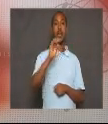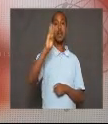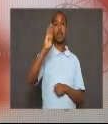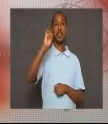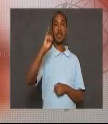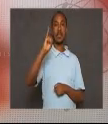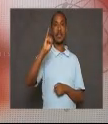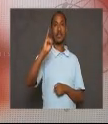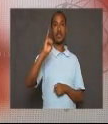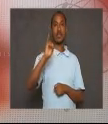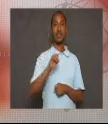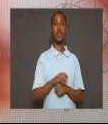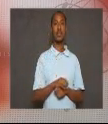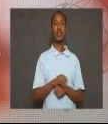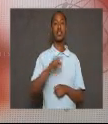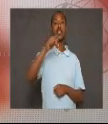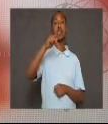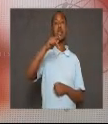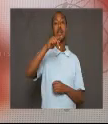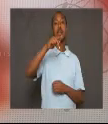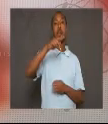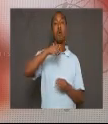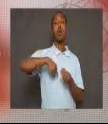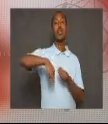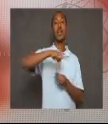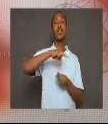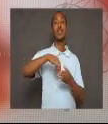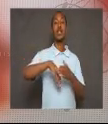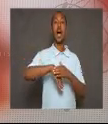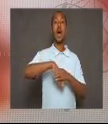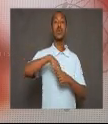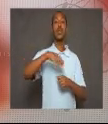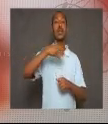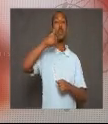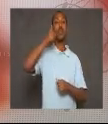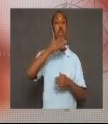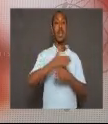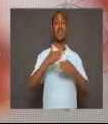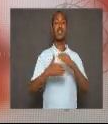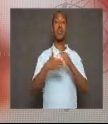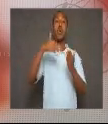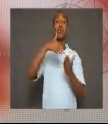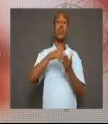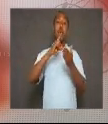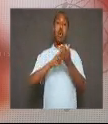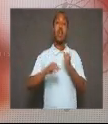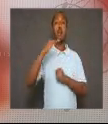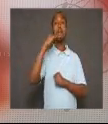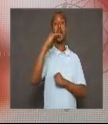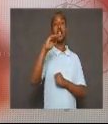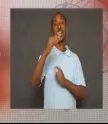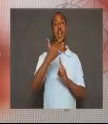bismuth, the p orbitals of their outermost levels are also only